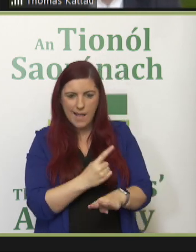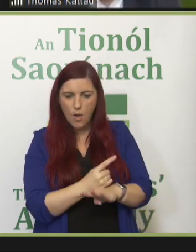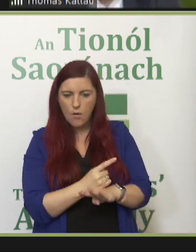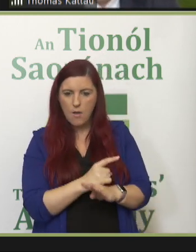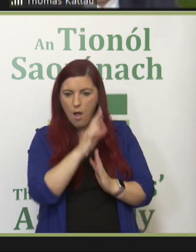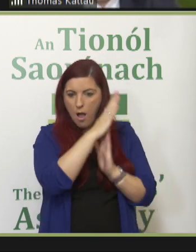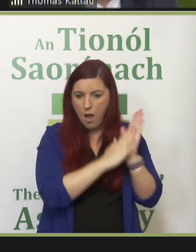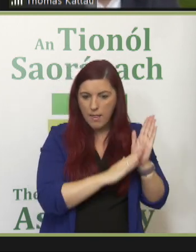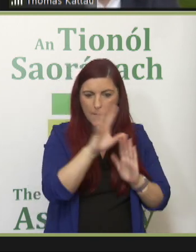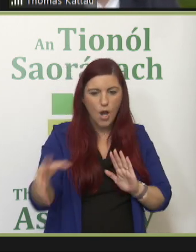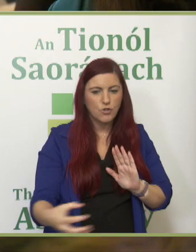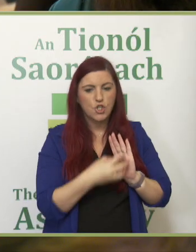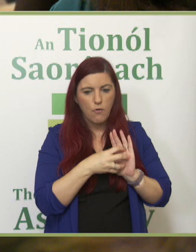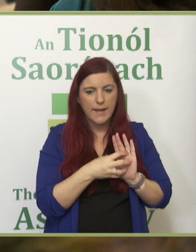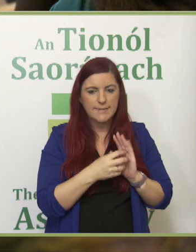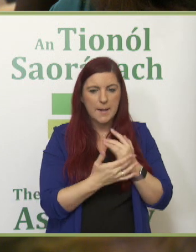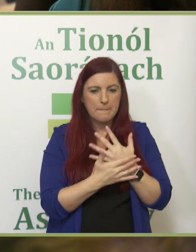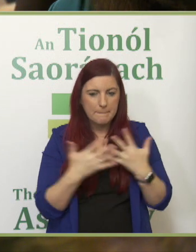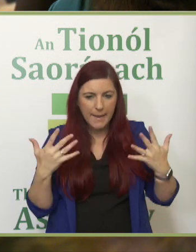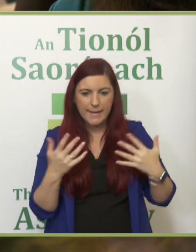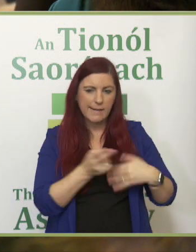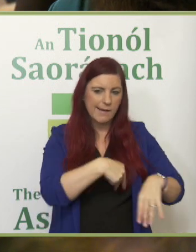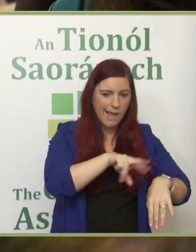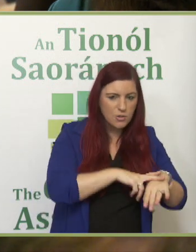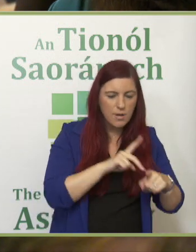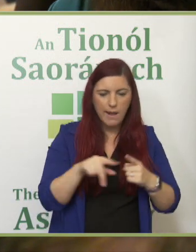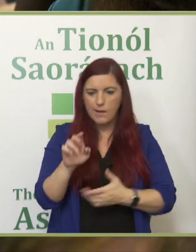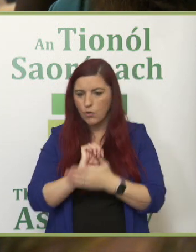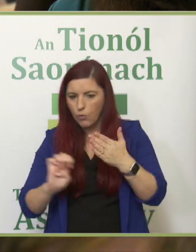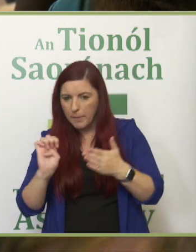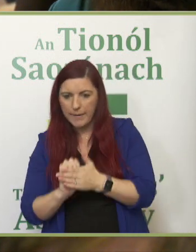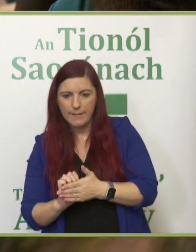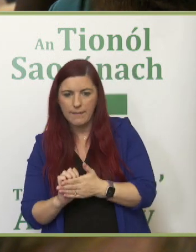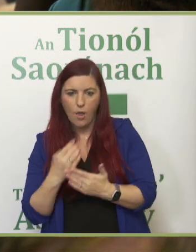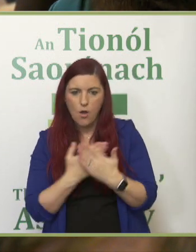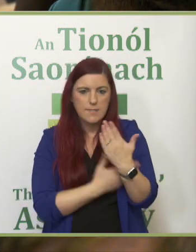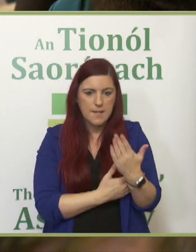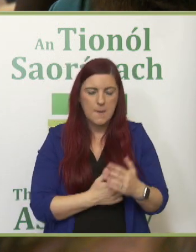enshrined in many international legal instruments, and the European ones mirror the international ones.